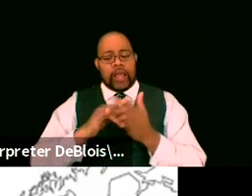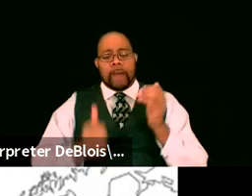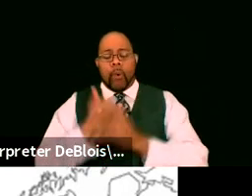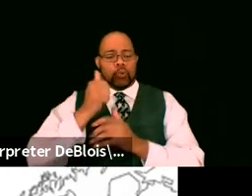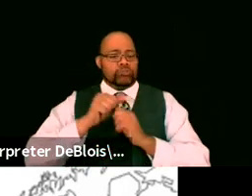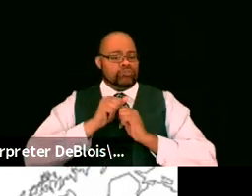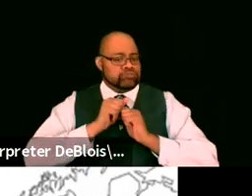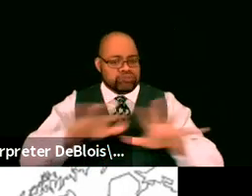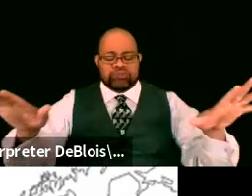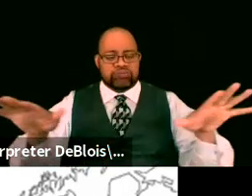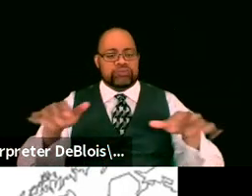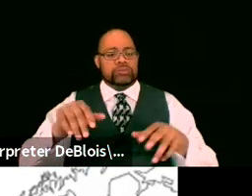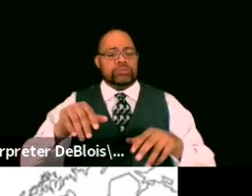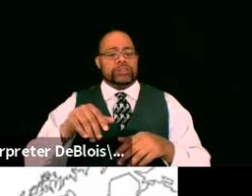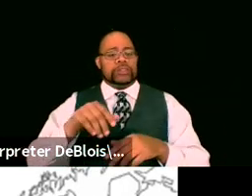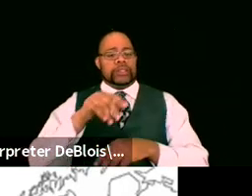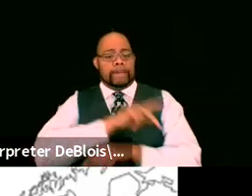virulent Burkholderia-Sapiecia